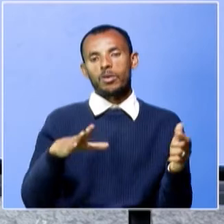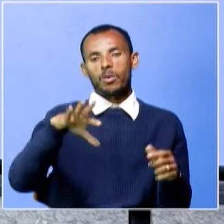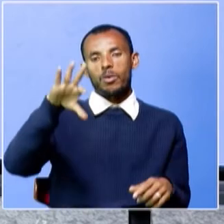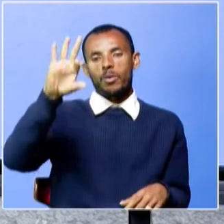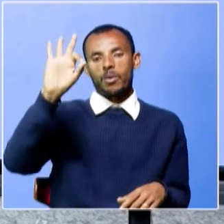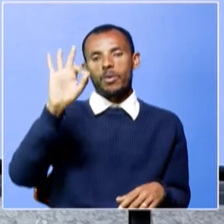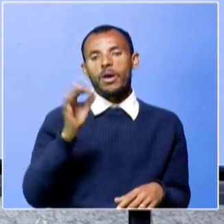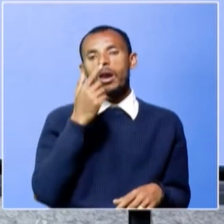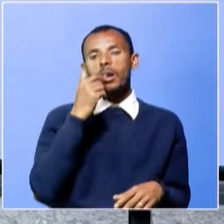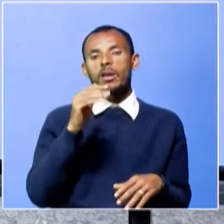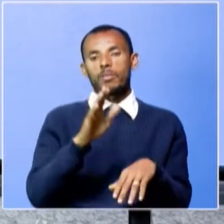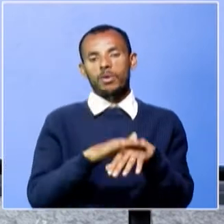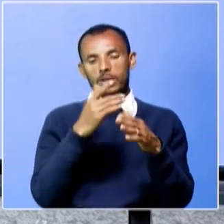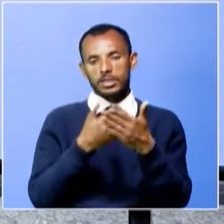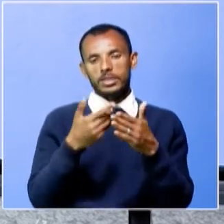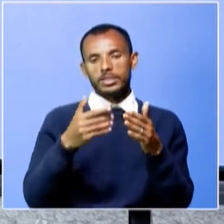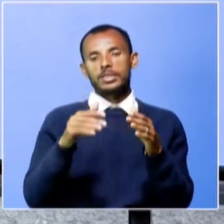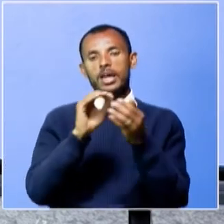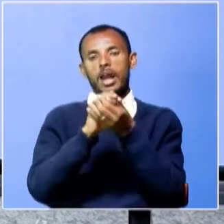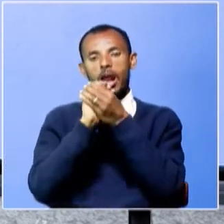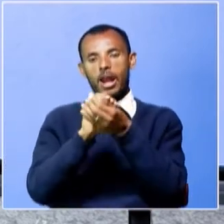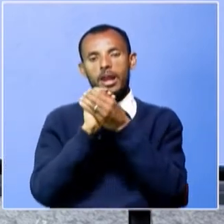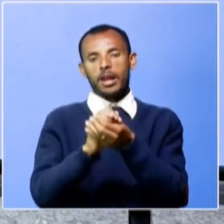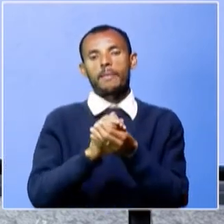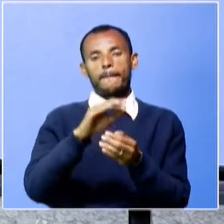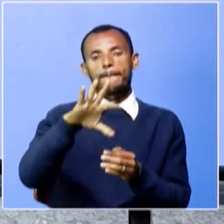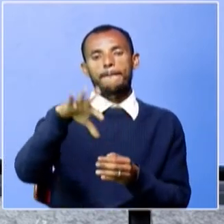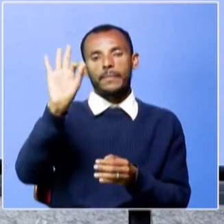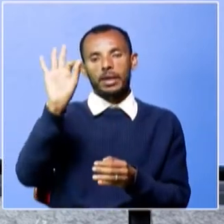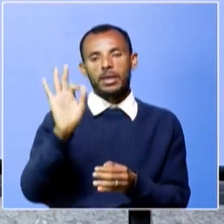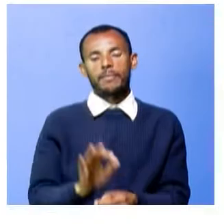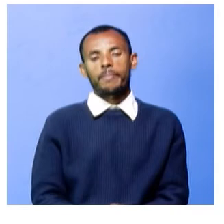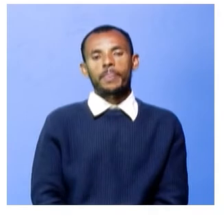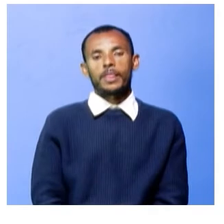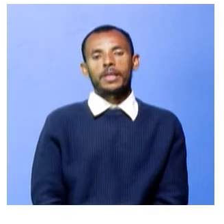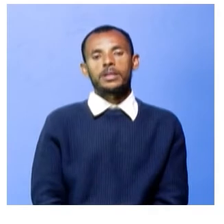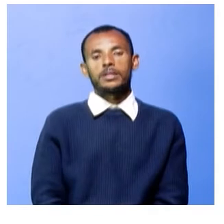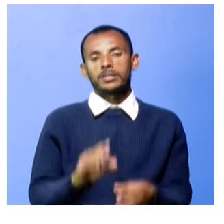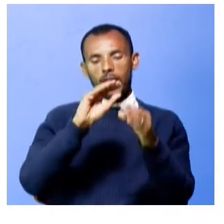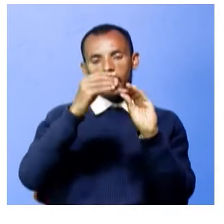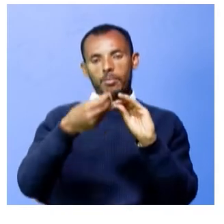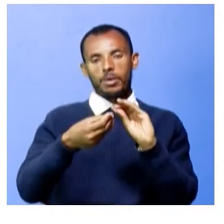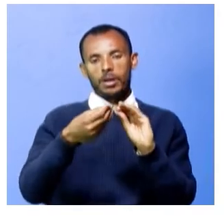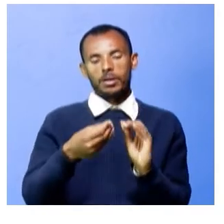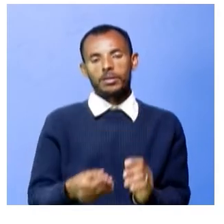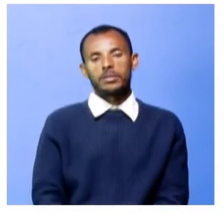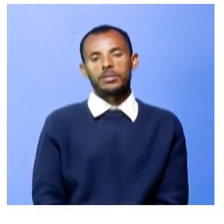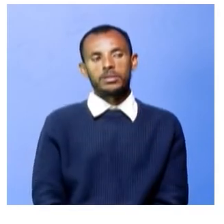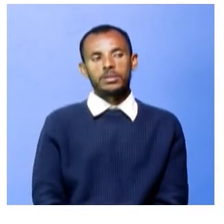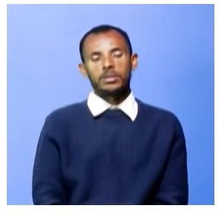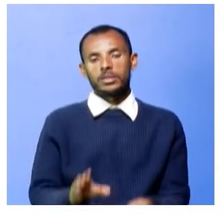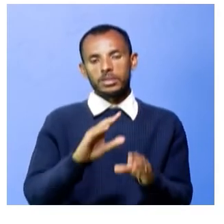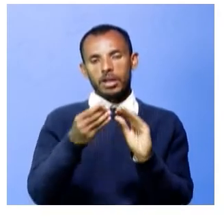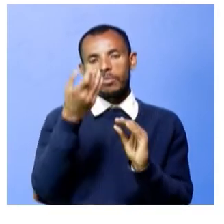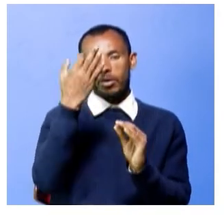obtaining red ball in this random picking. So the number, okay, the